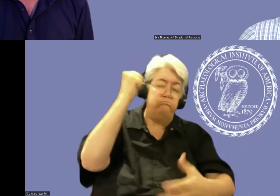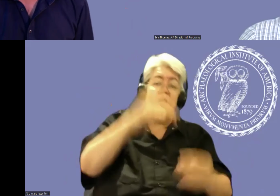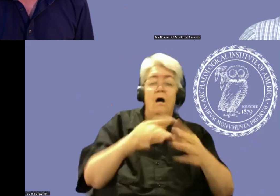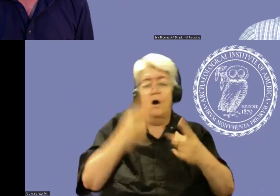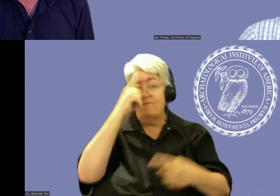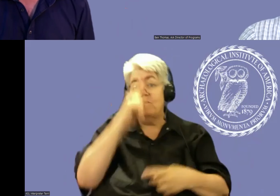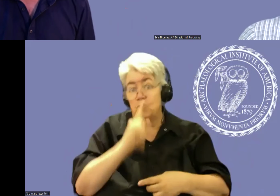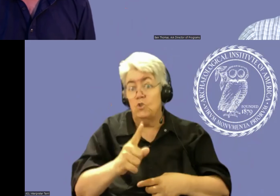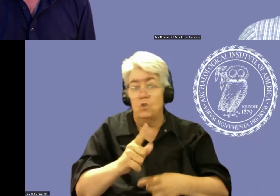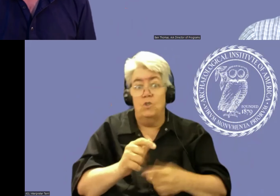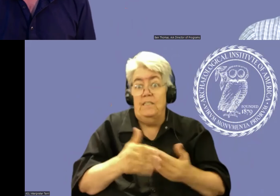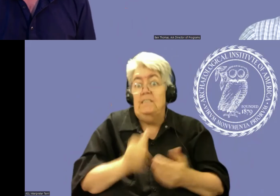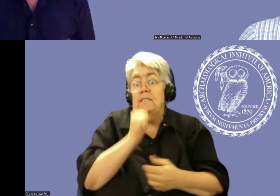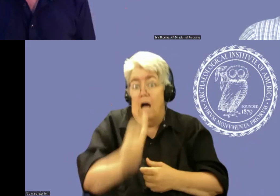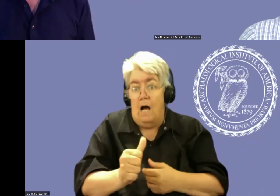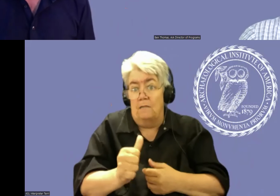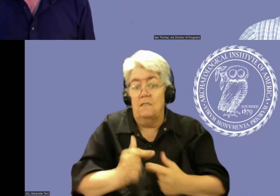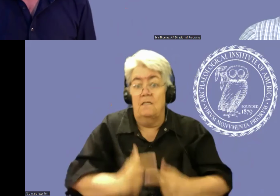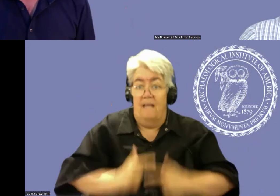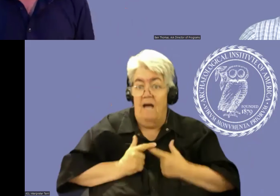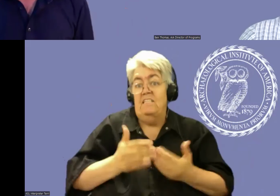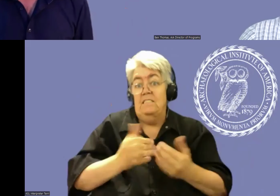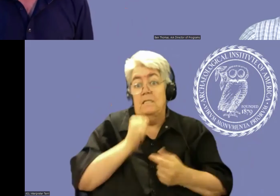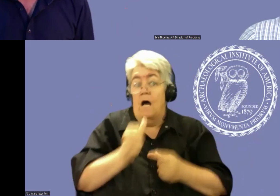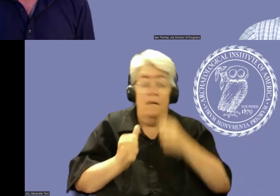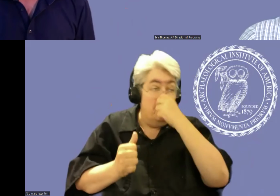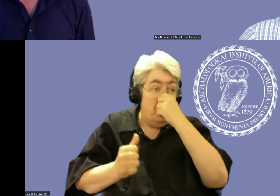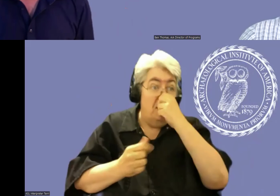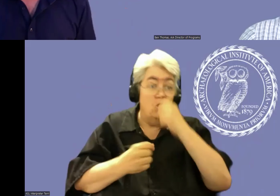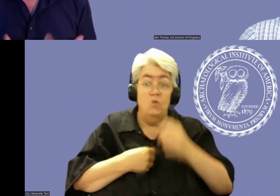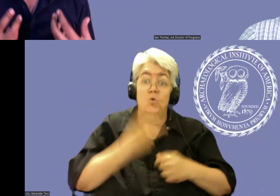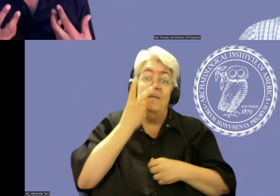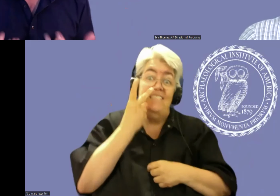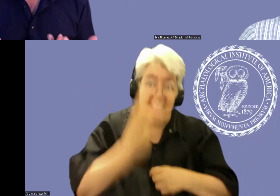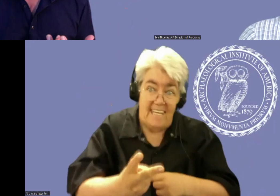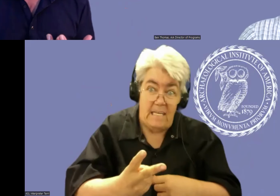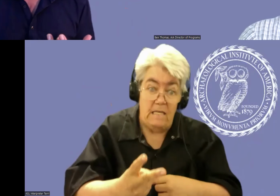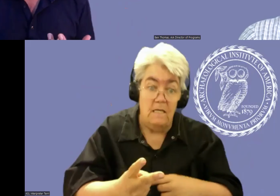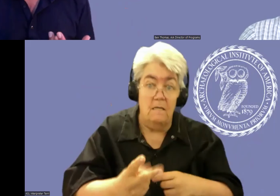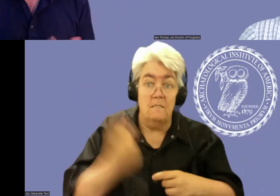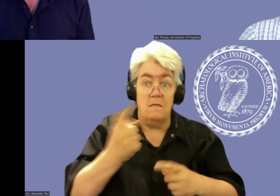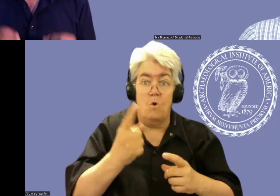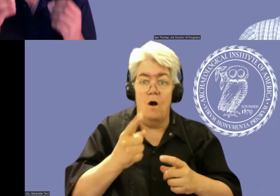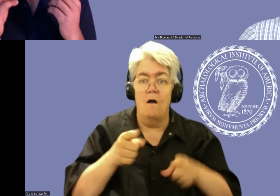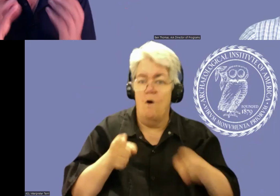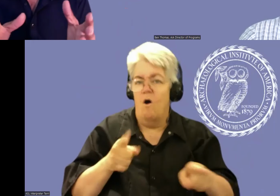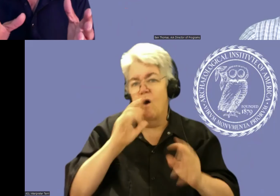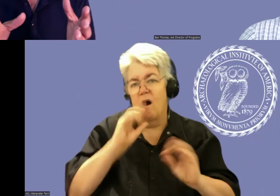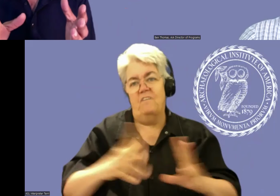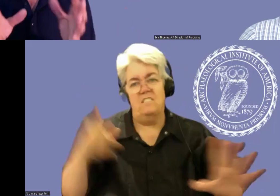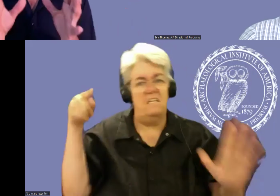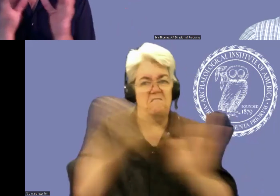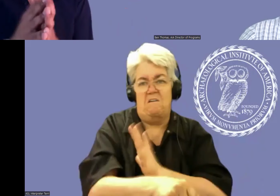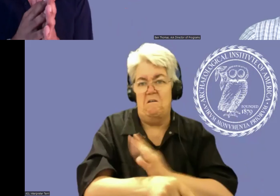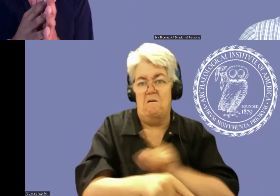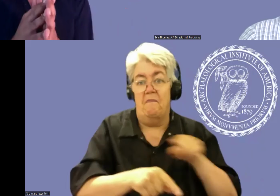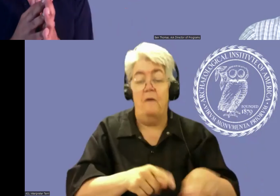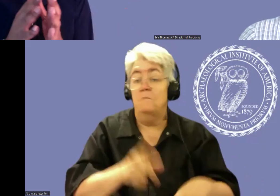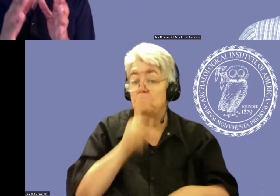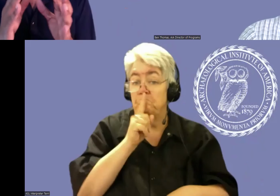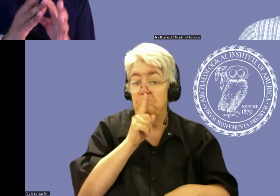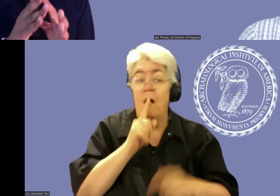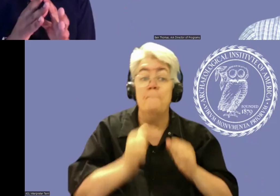tough situation to live in, but we don't find indications of interpersonal violence. We've, most of the pathologies that we find are directly related either to